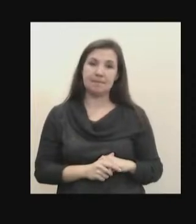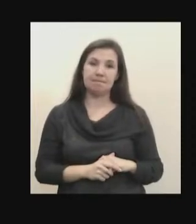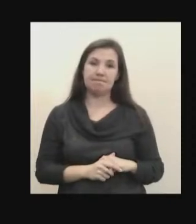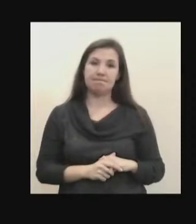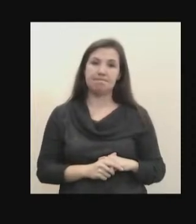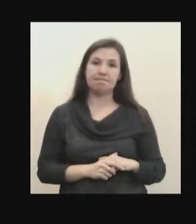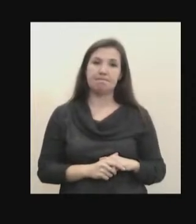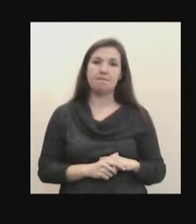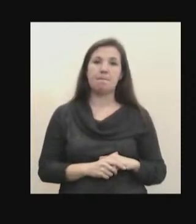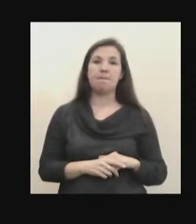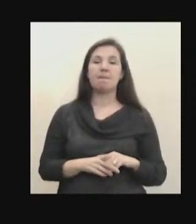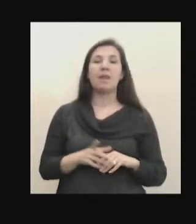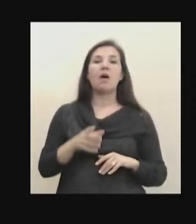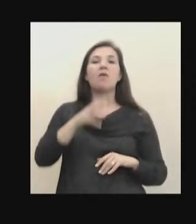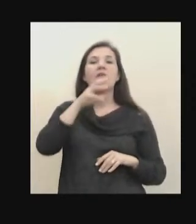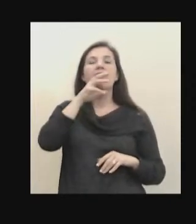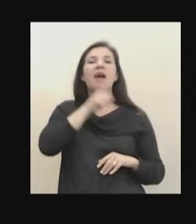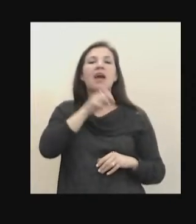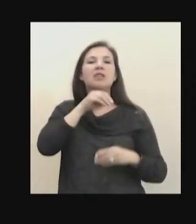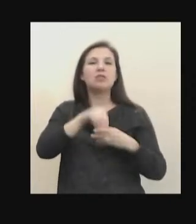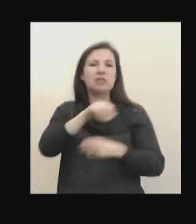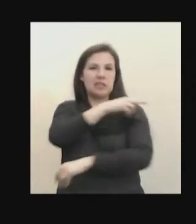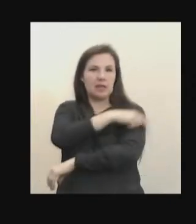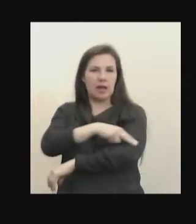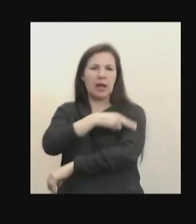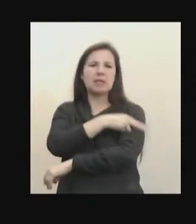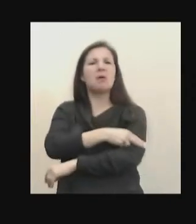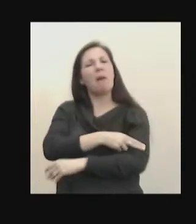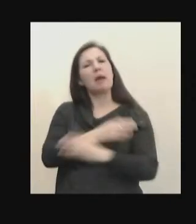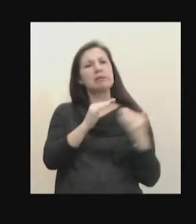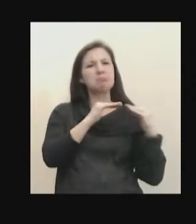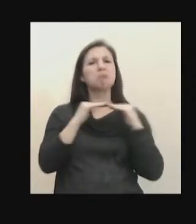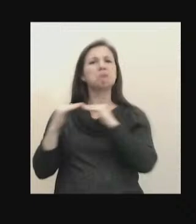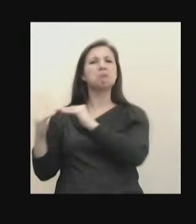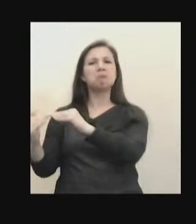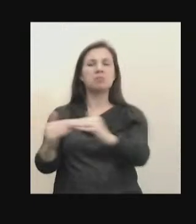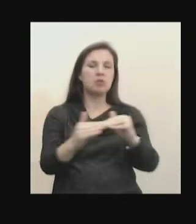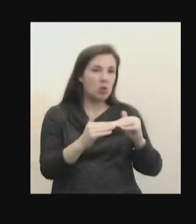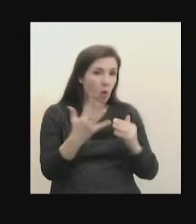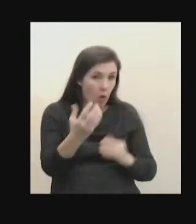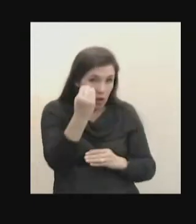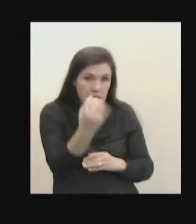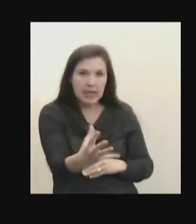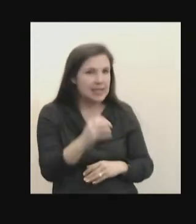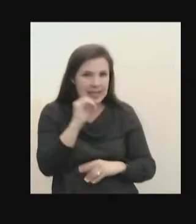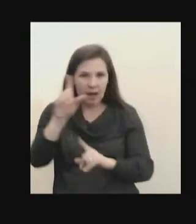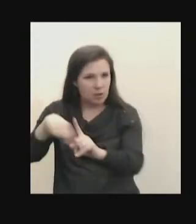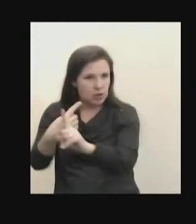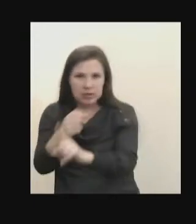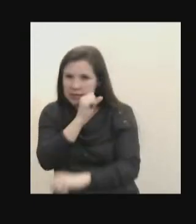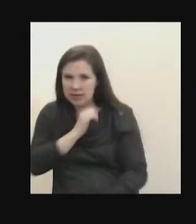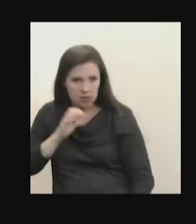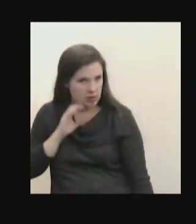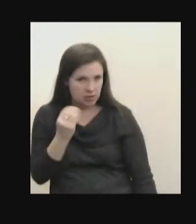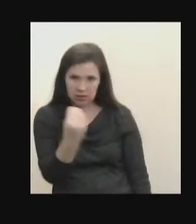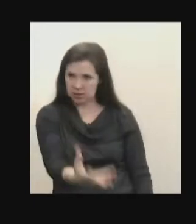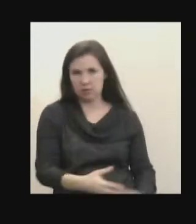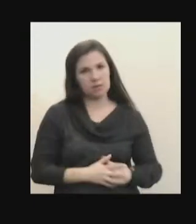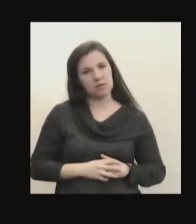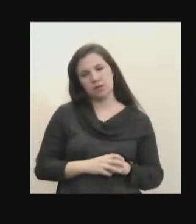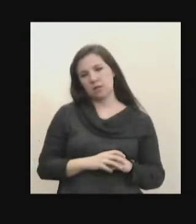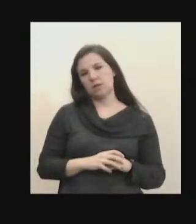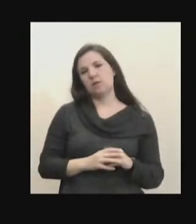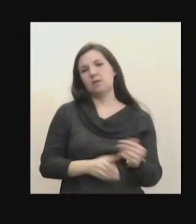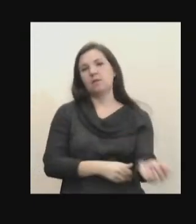Hospitalizations by age, we haven't showed this chart in a while, but it's pretty spread even. We wanted people to understand it's just not seniors. On